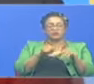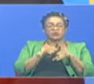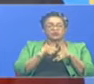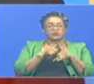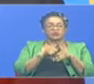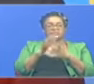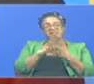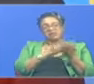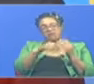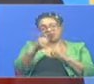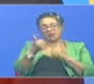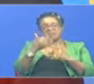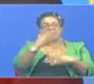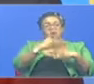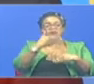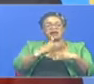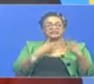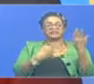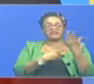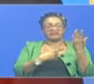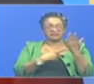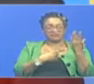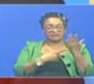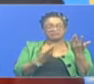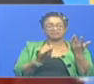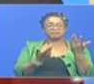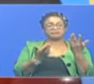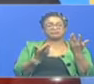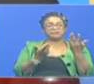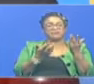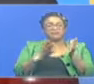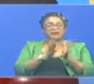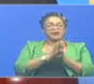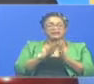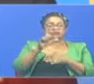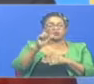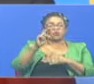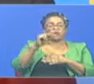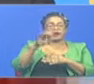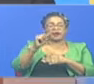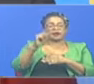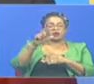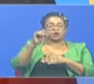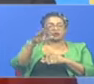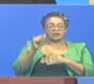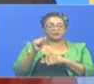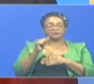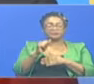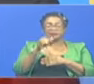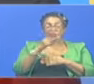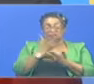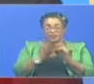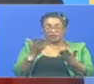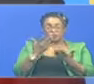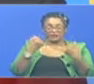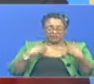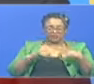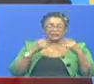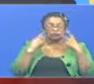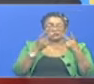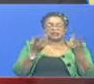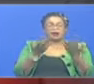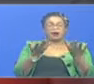border points like Taveta, Taita Taveta and Lunga Lunga. That is one of the things that we are looking at, how best we can be